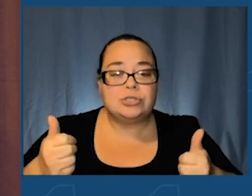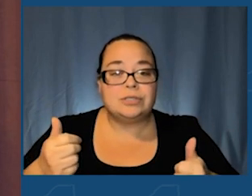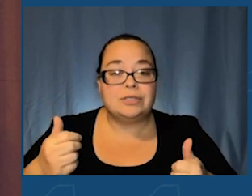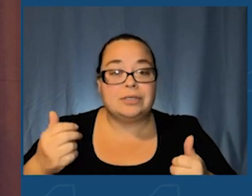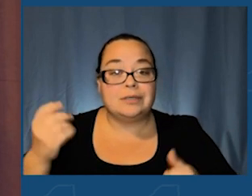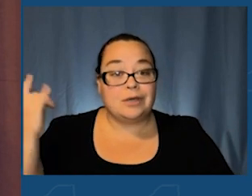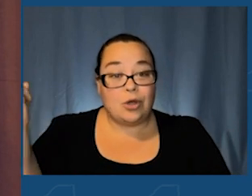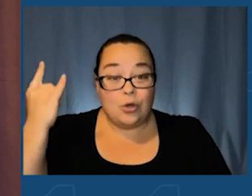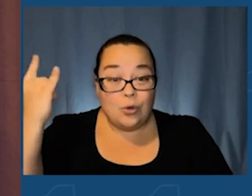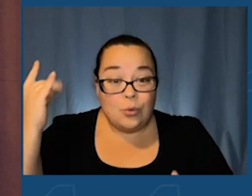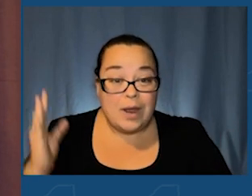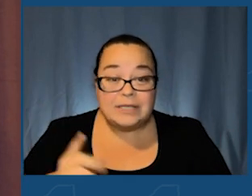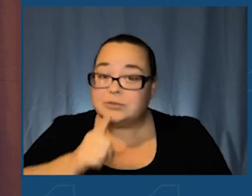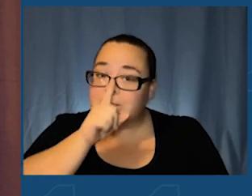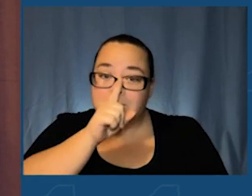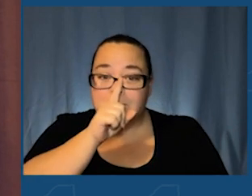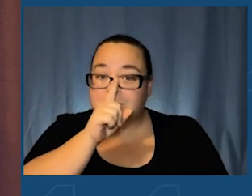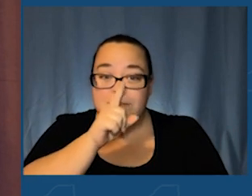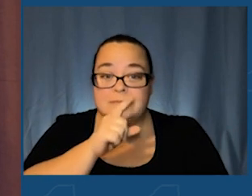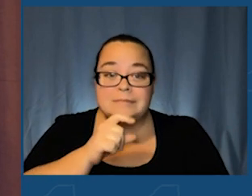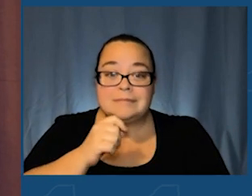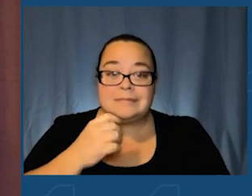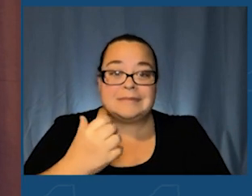tips, she doesn't bring the money.